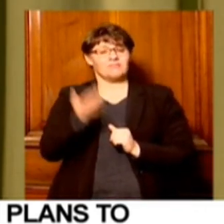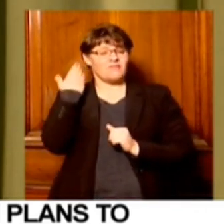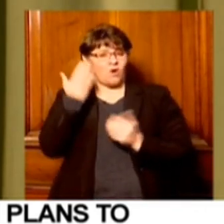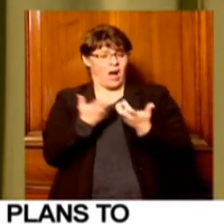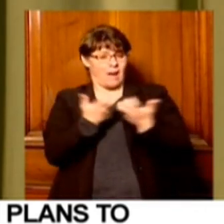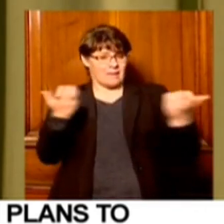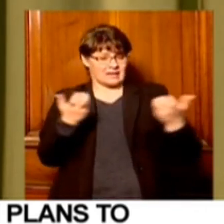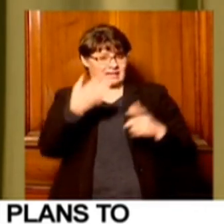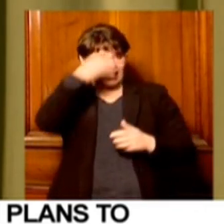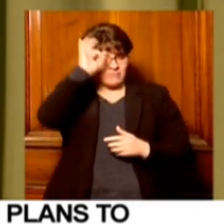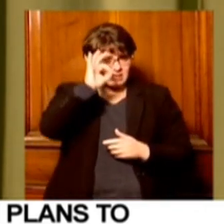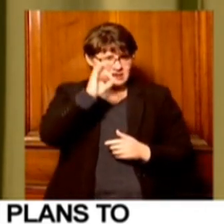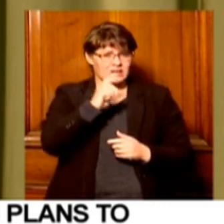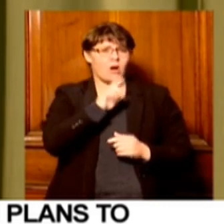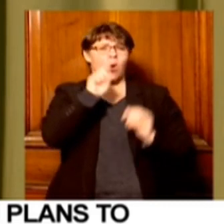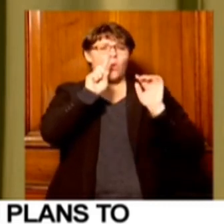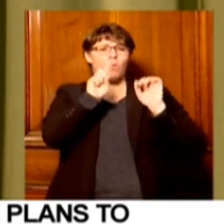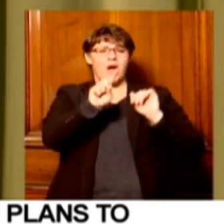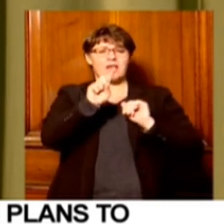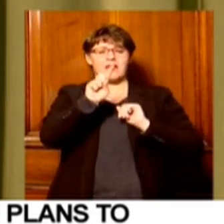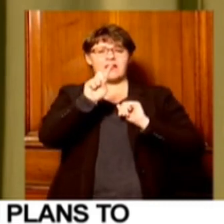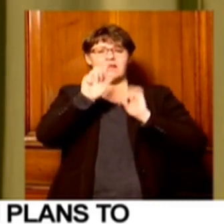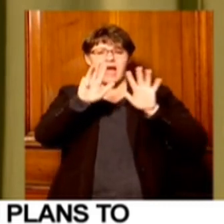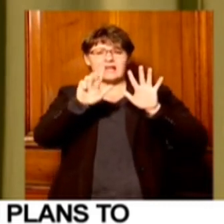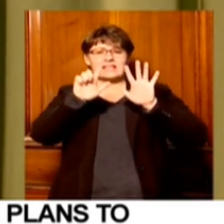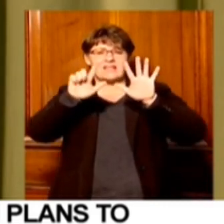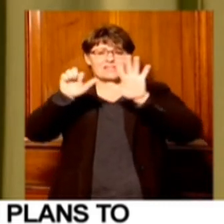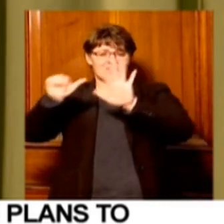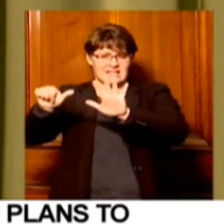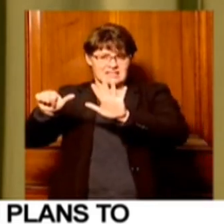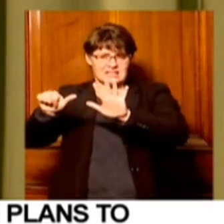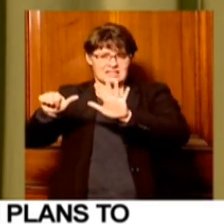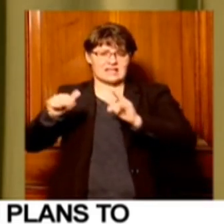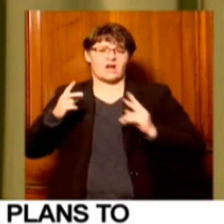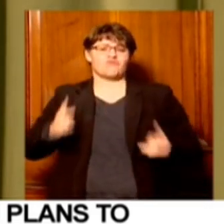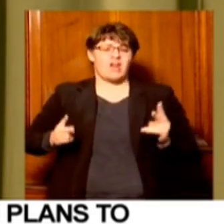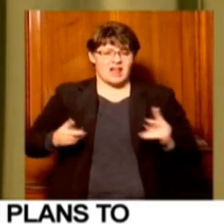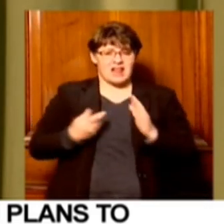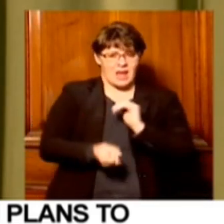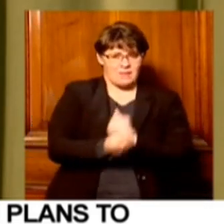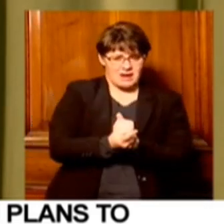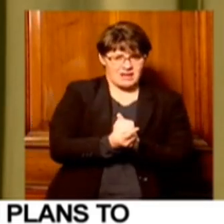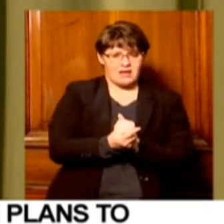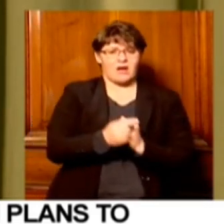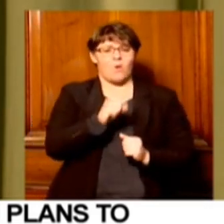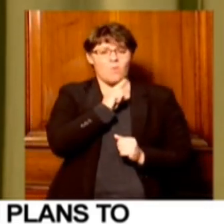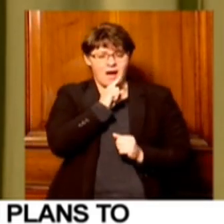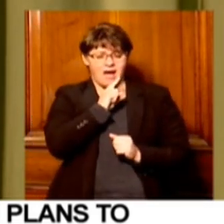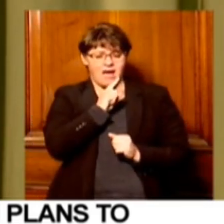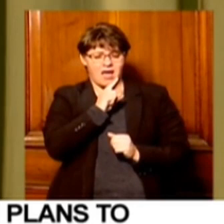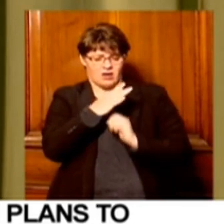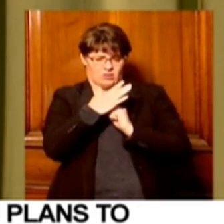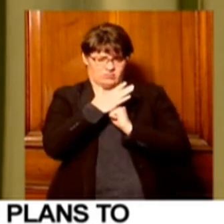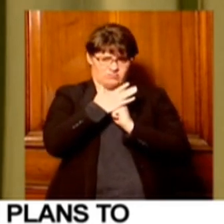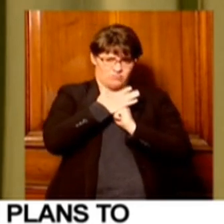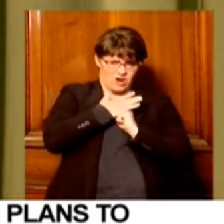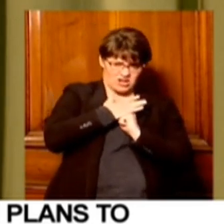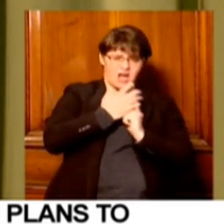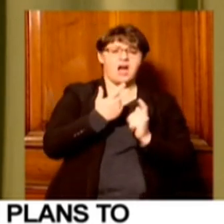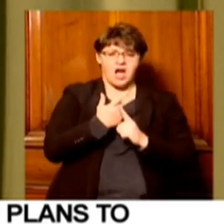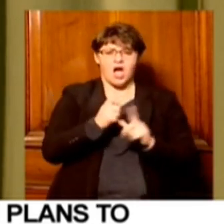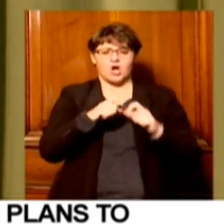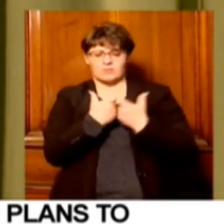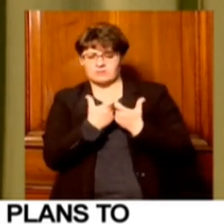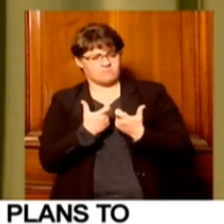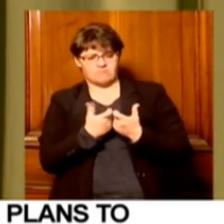government back then, in 1976, you know, the riots took place, and amongst the pressures the community were now demanding, by